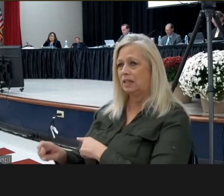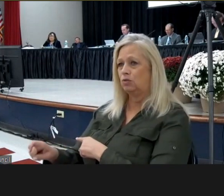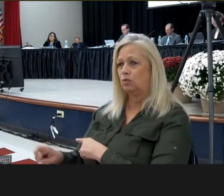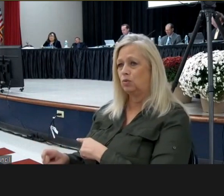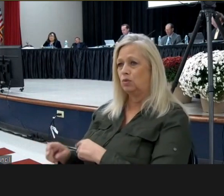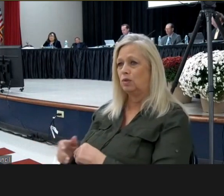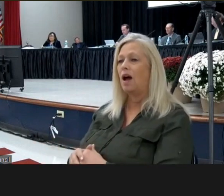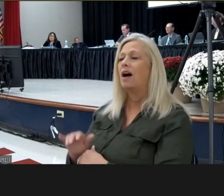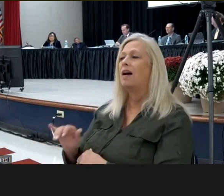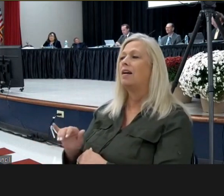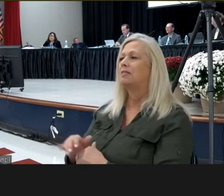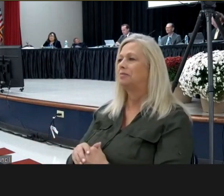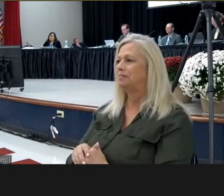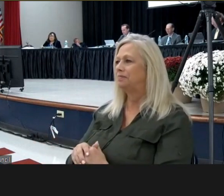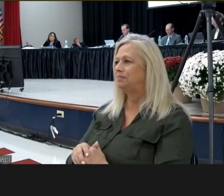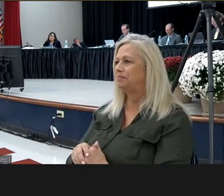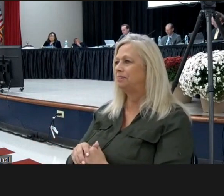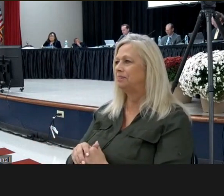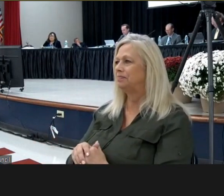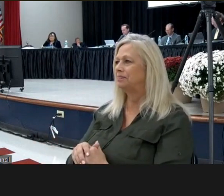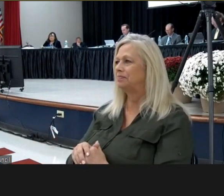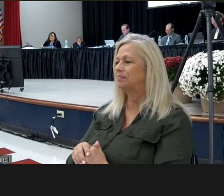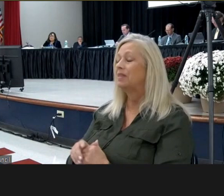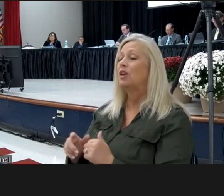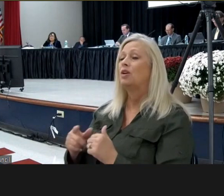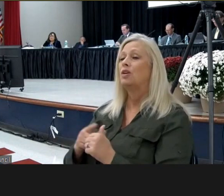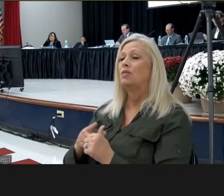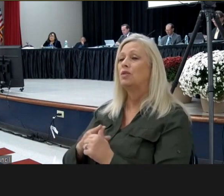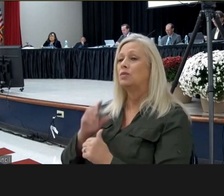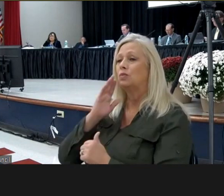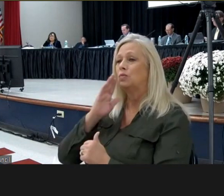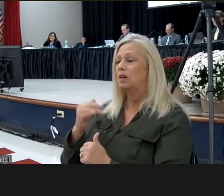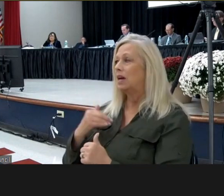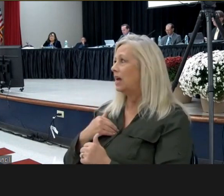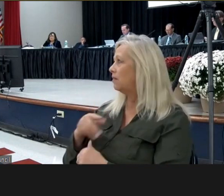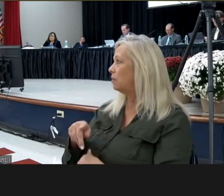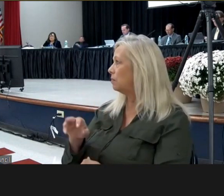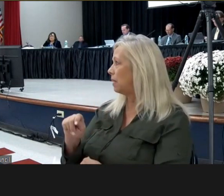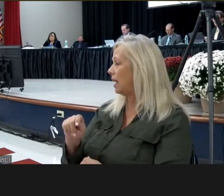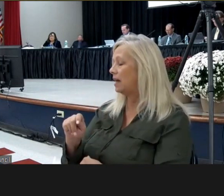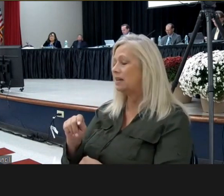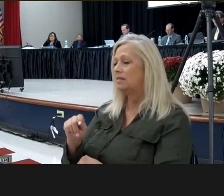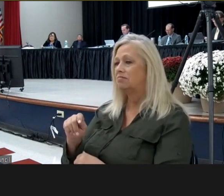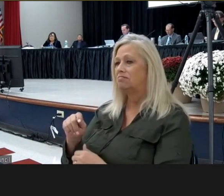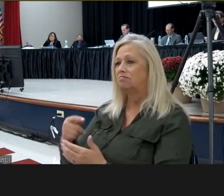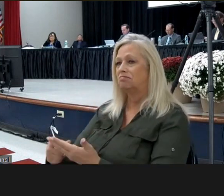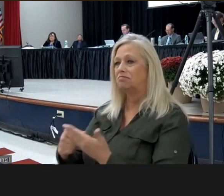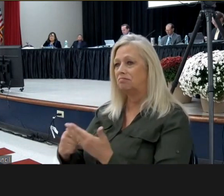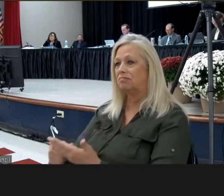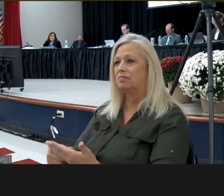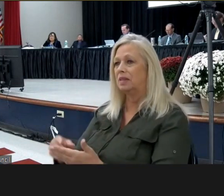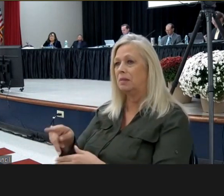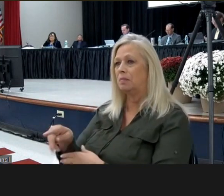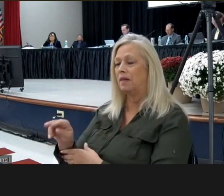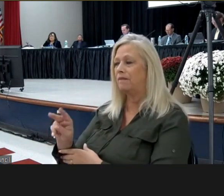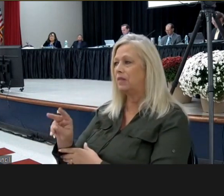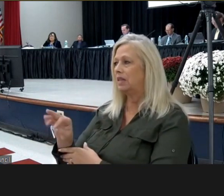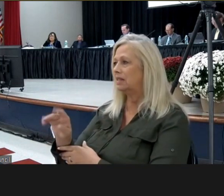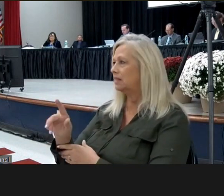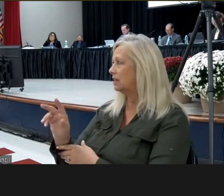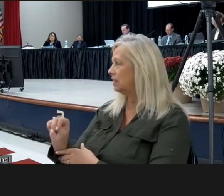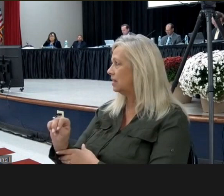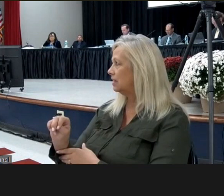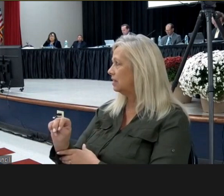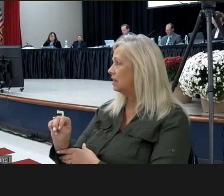Do that. All right. So first off, we'll have Pat take us through just an update on the pavilion. For those of you who have been passing, you see it's